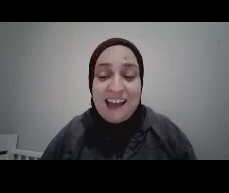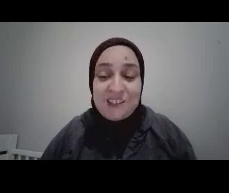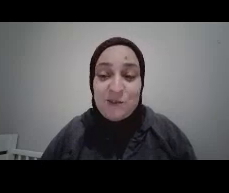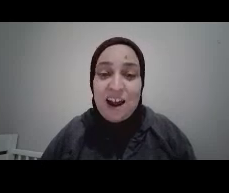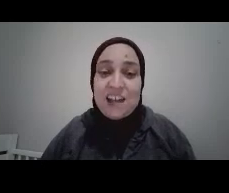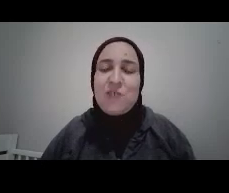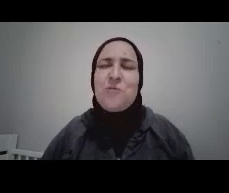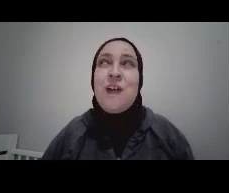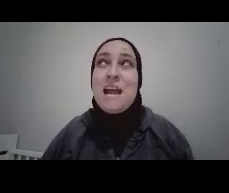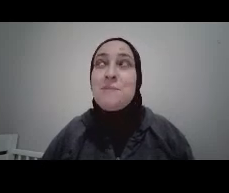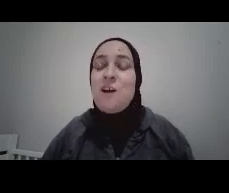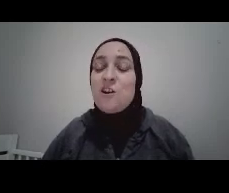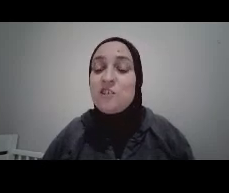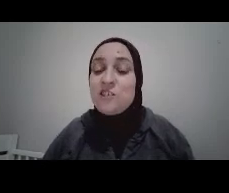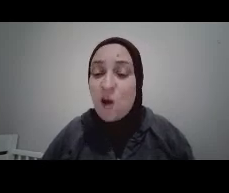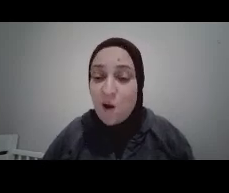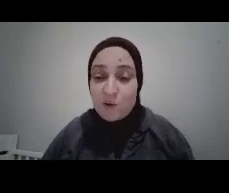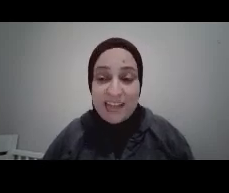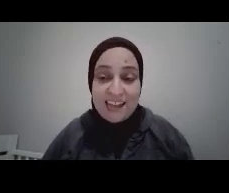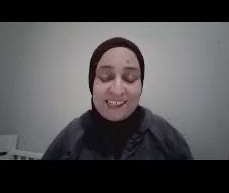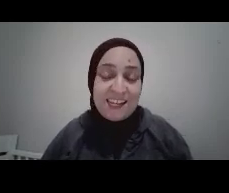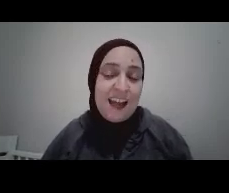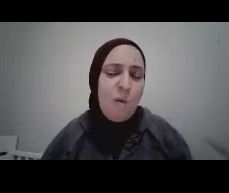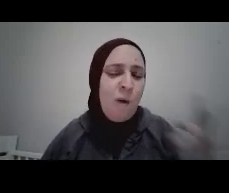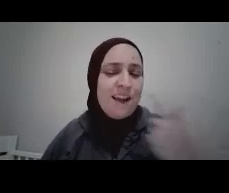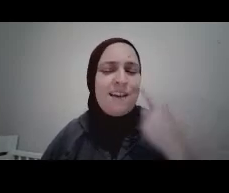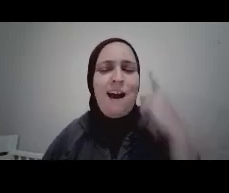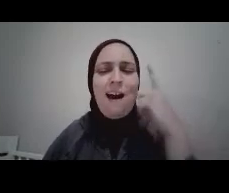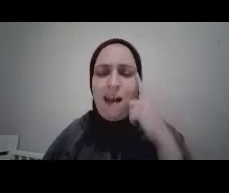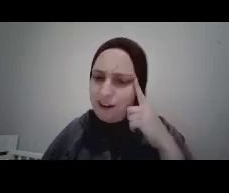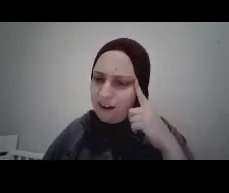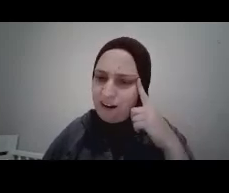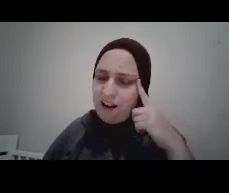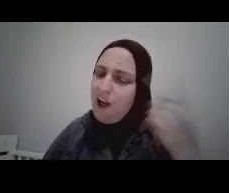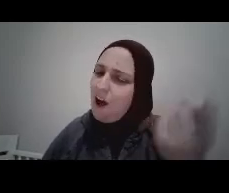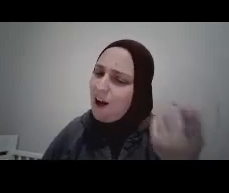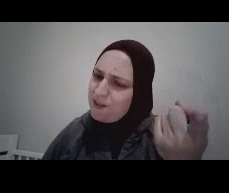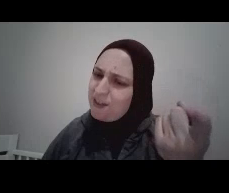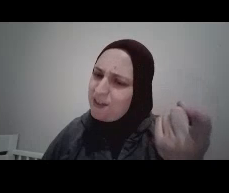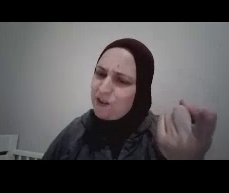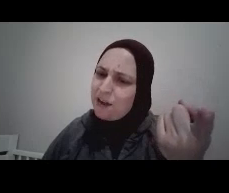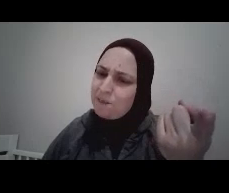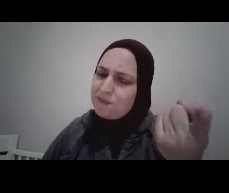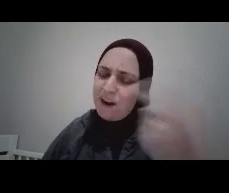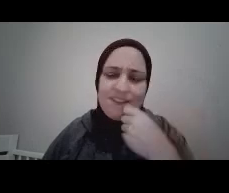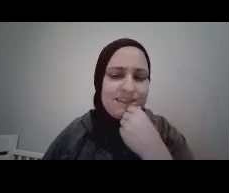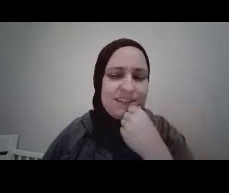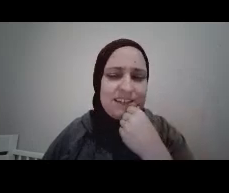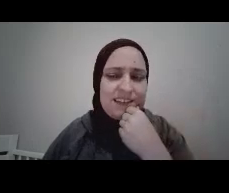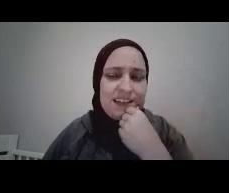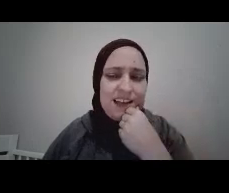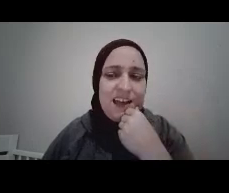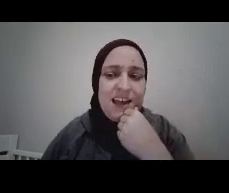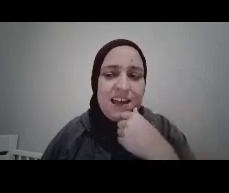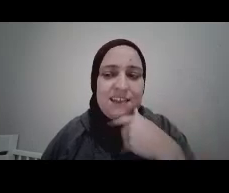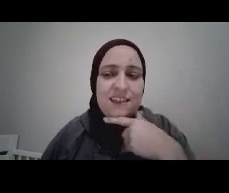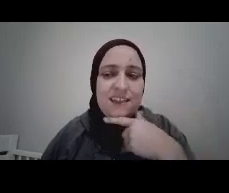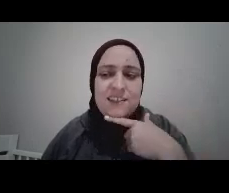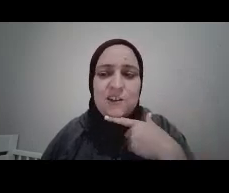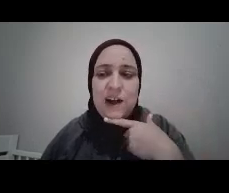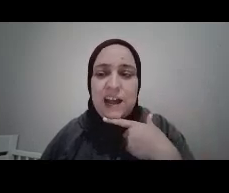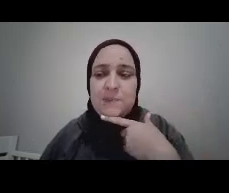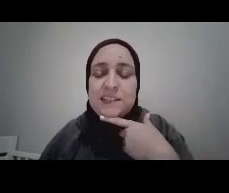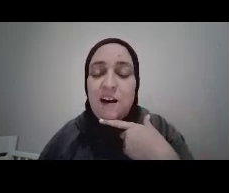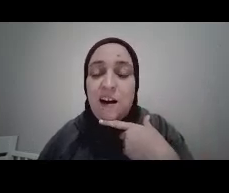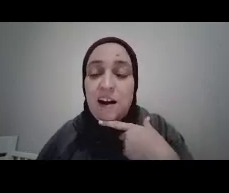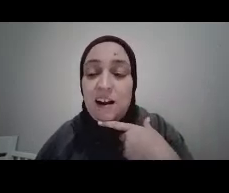Grapes. That's right. Grapes are so tasty. Now, what color are these grapes, friends?